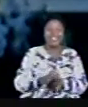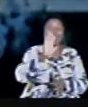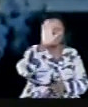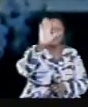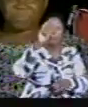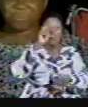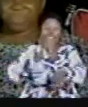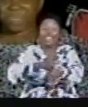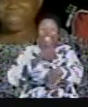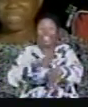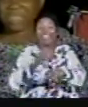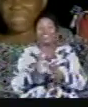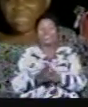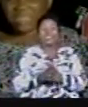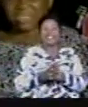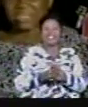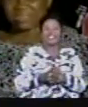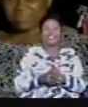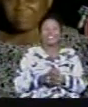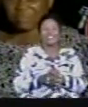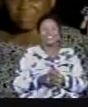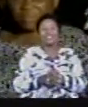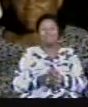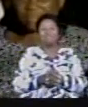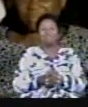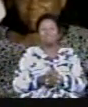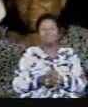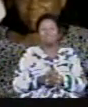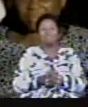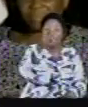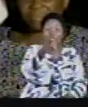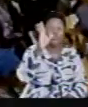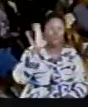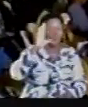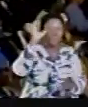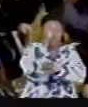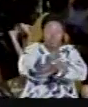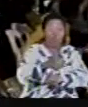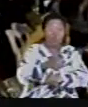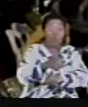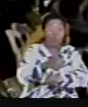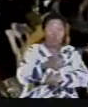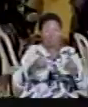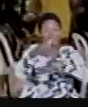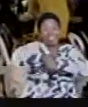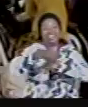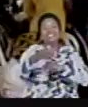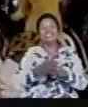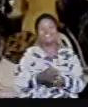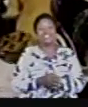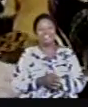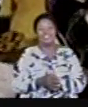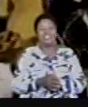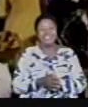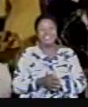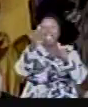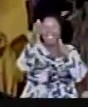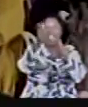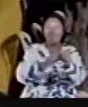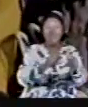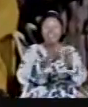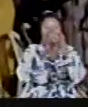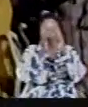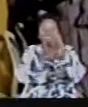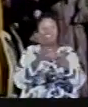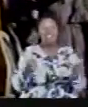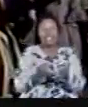Your time, you will conquer from tonight. Every challenge of your